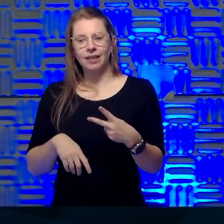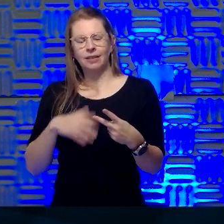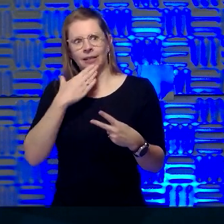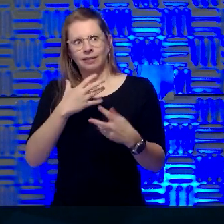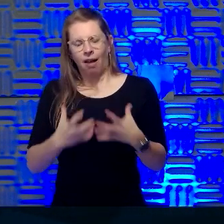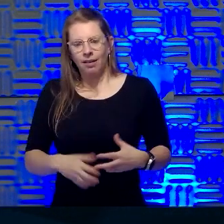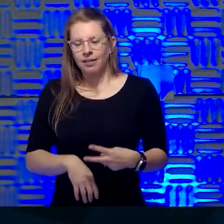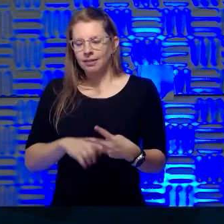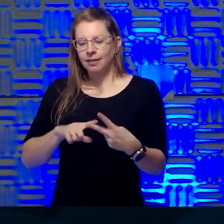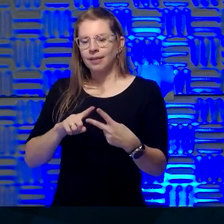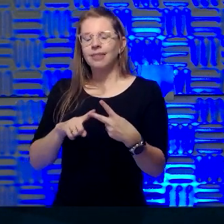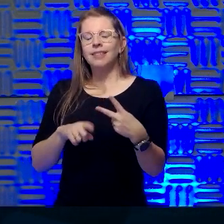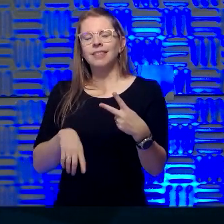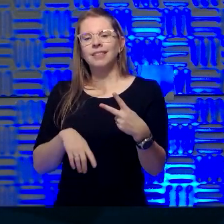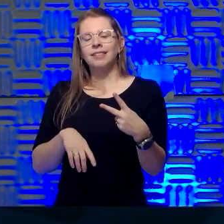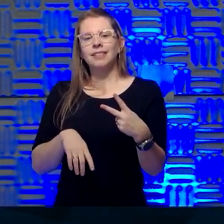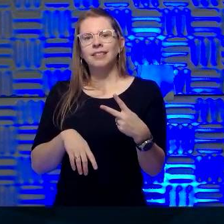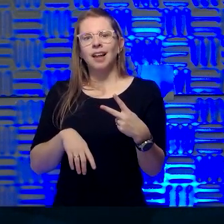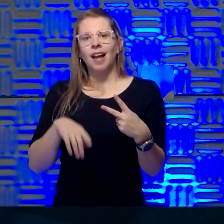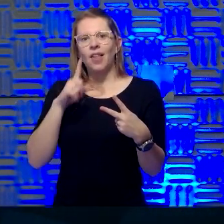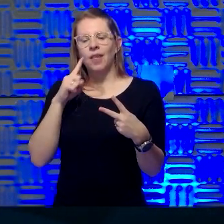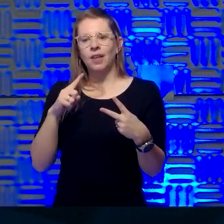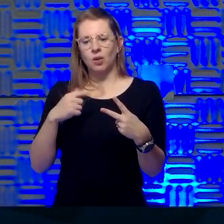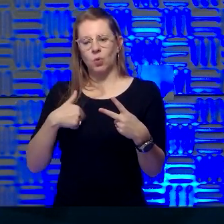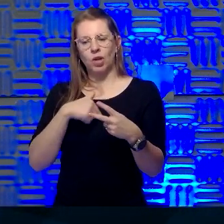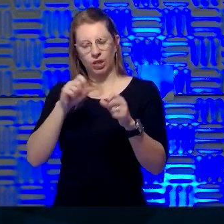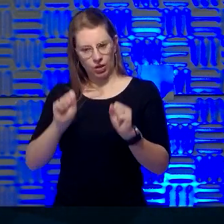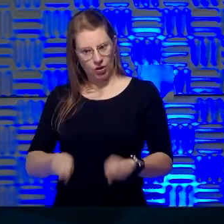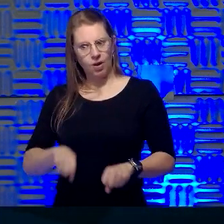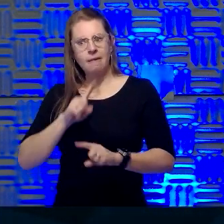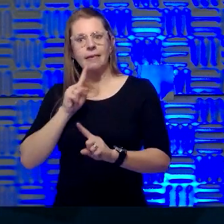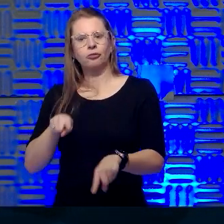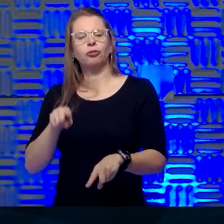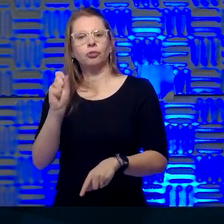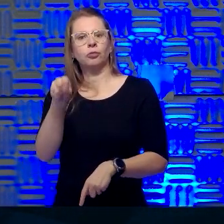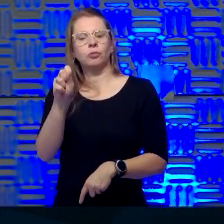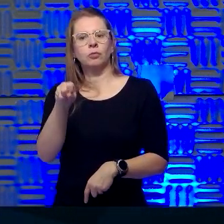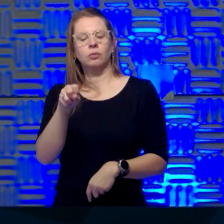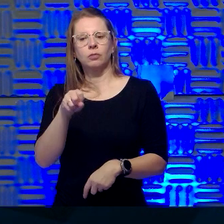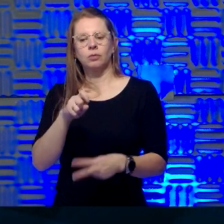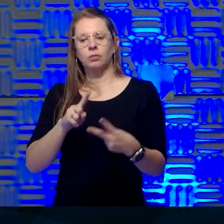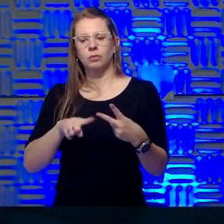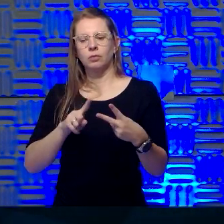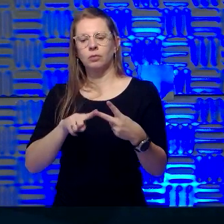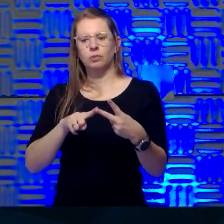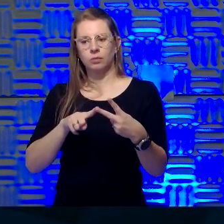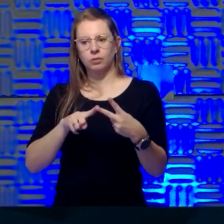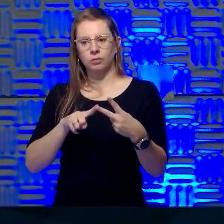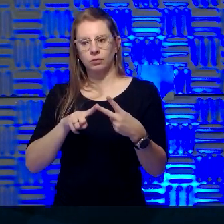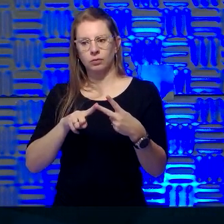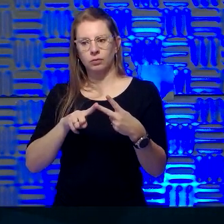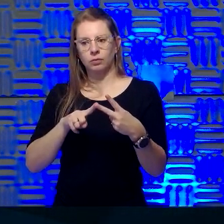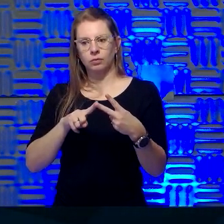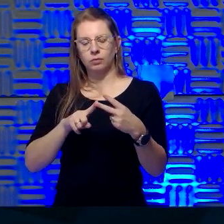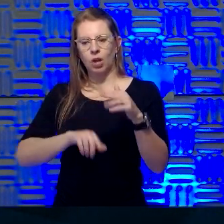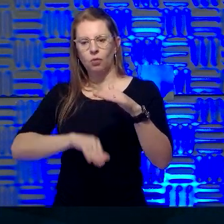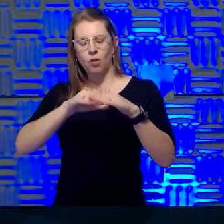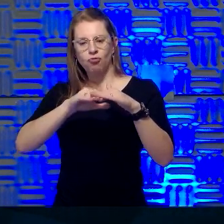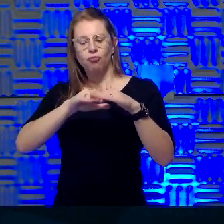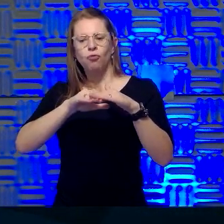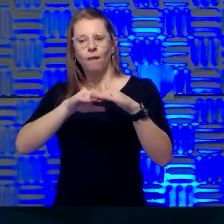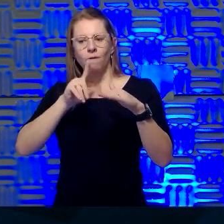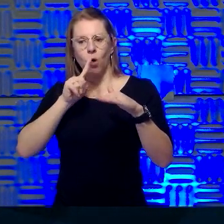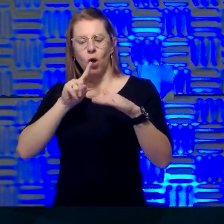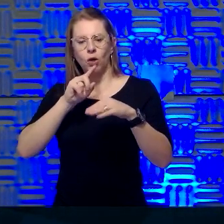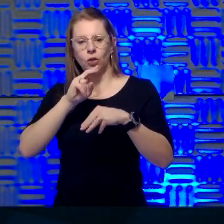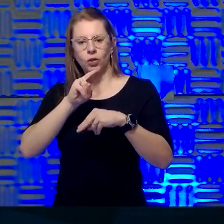one I think is one that maybe we can give a definite answer to, which is, what is the threshold that would instigate universal testing